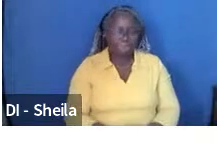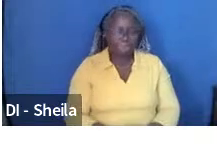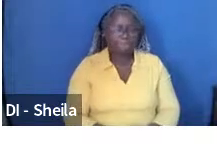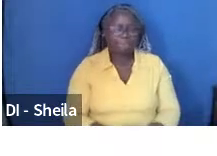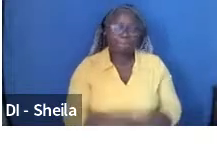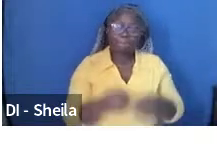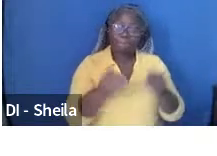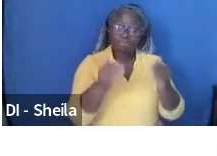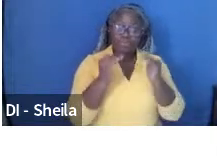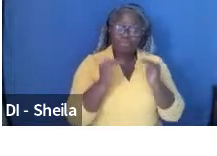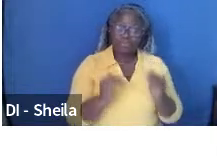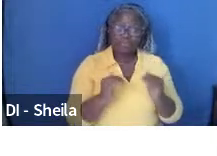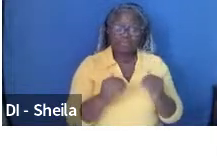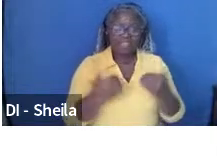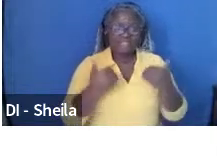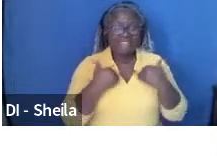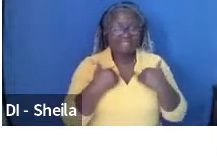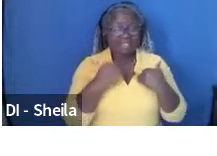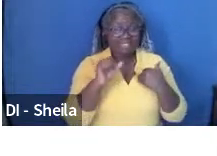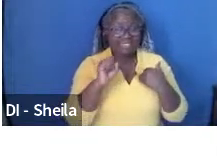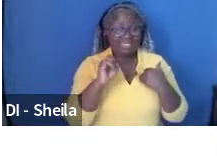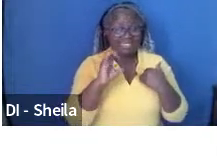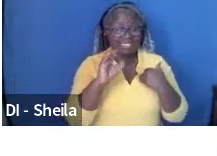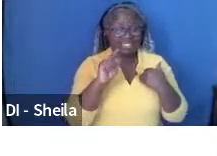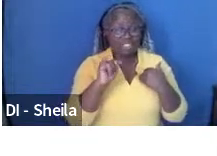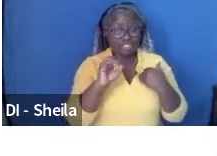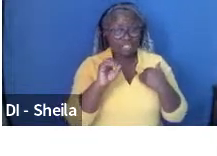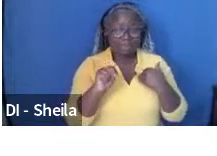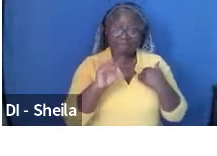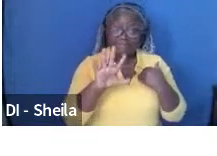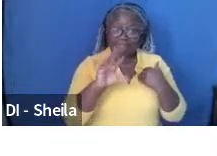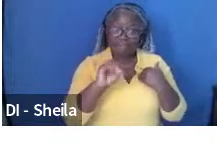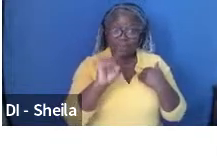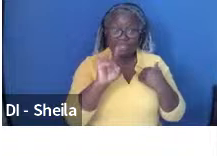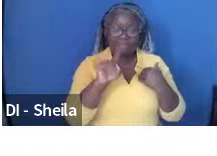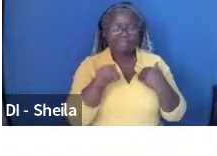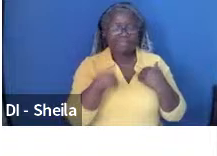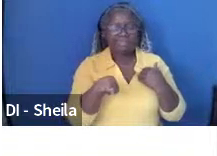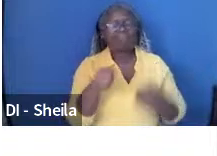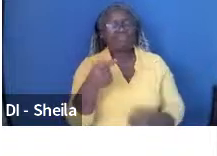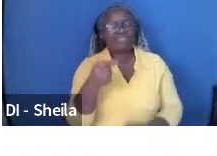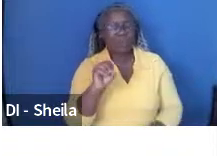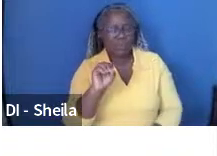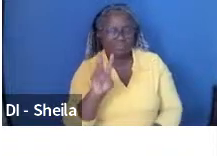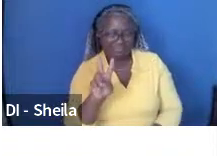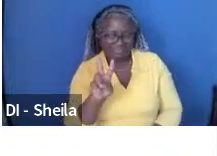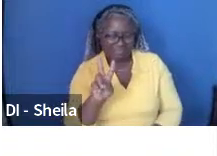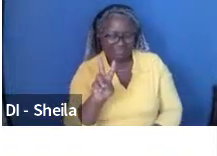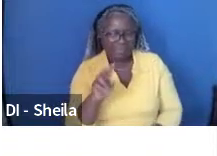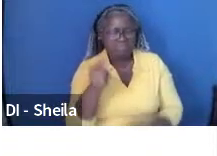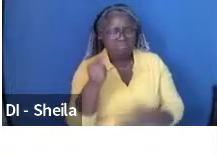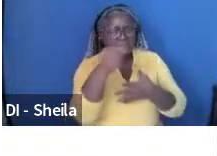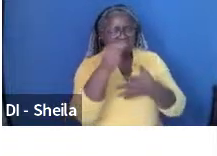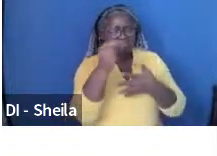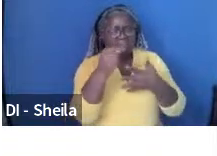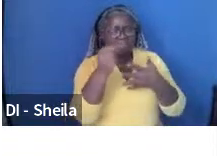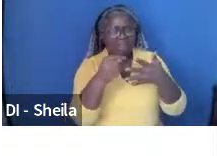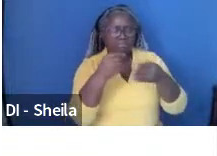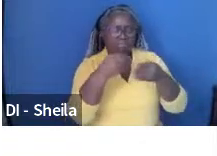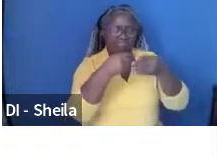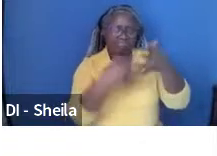ICT, and testing, and a lot more. So I'd encourage you to check all of those resources out. And I'm going to turn it back over to